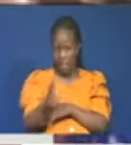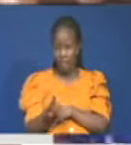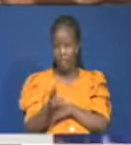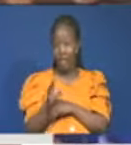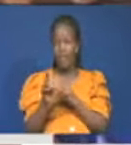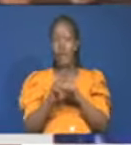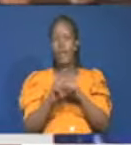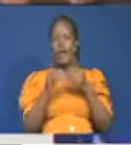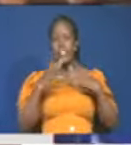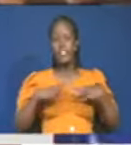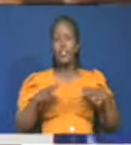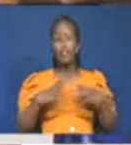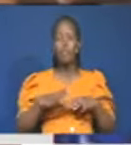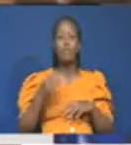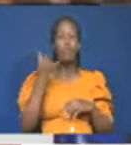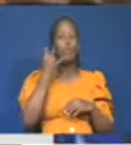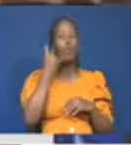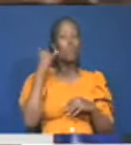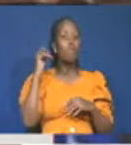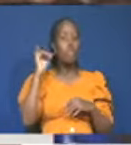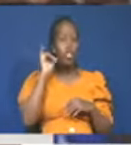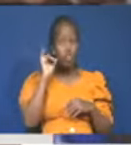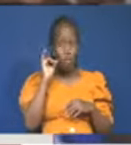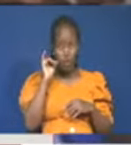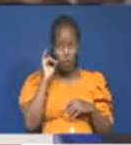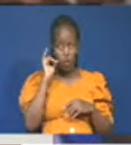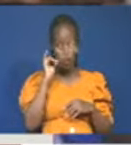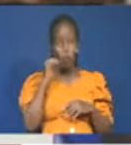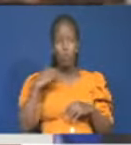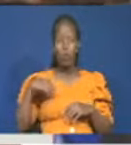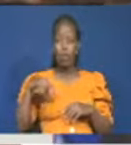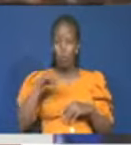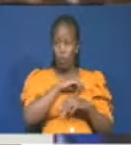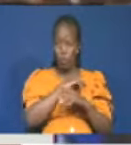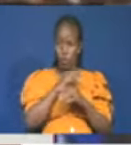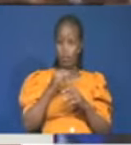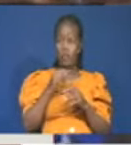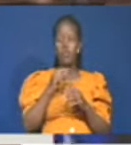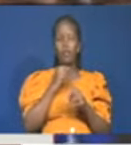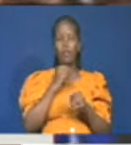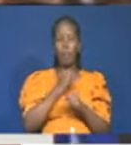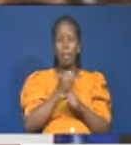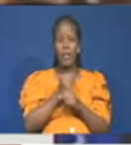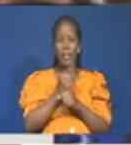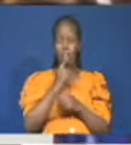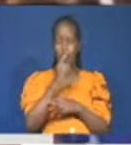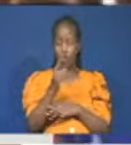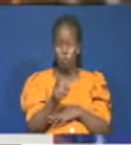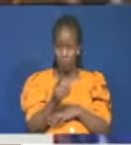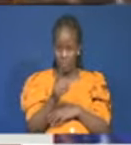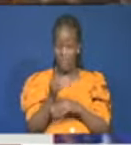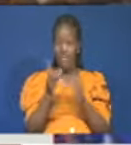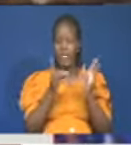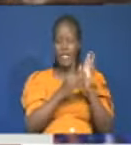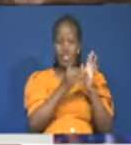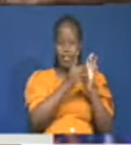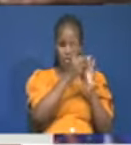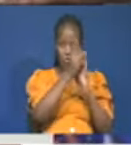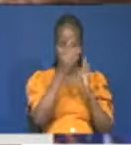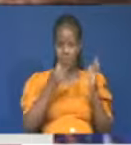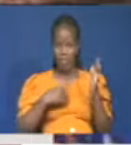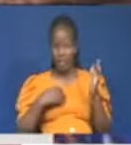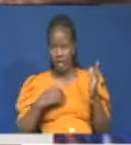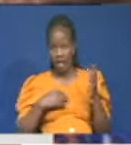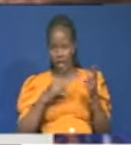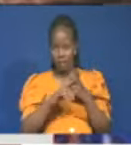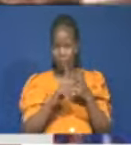wote kuwa tutafanyia watu kazi, tutaleta legislation zile zitasaidia hii